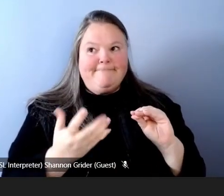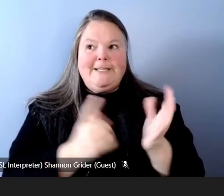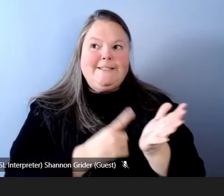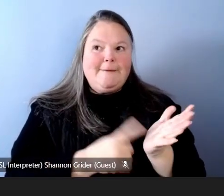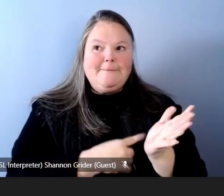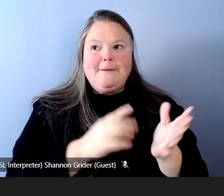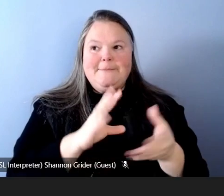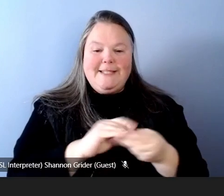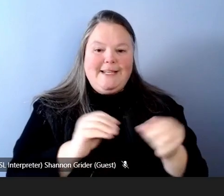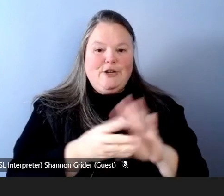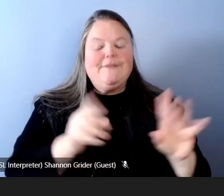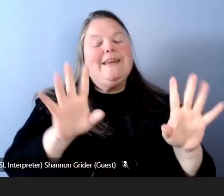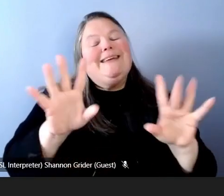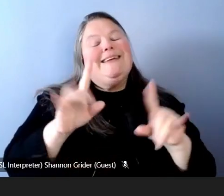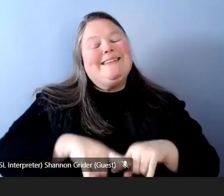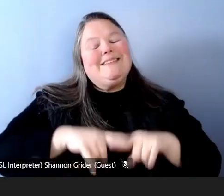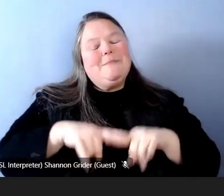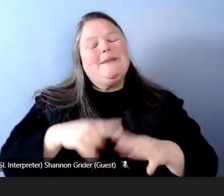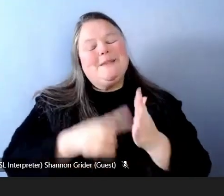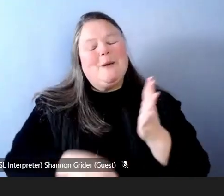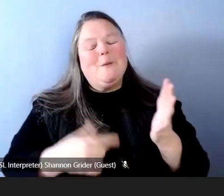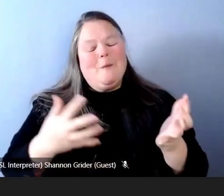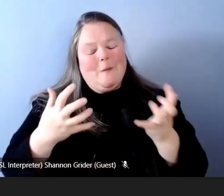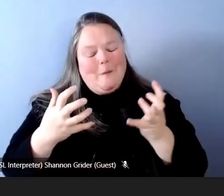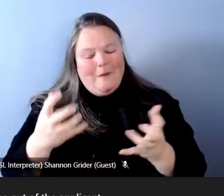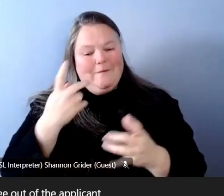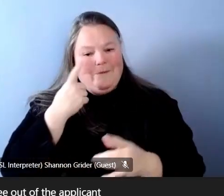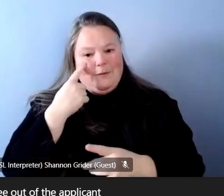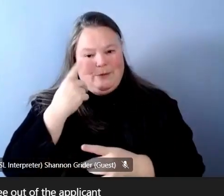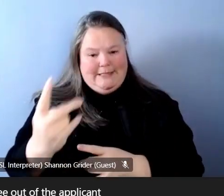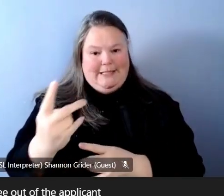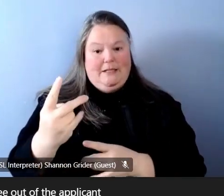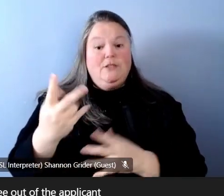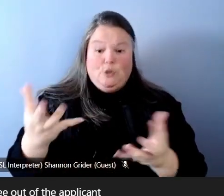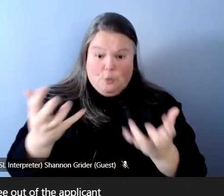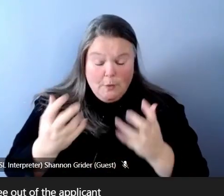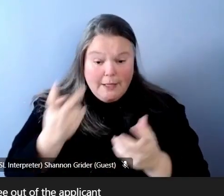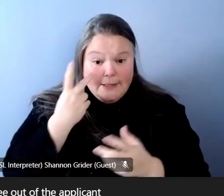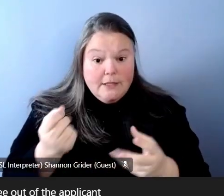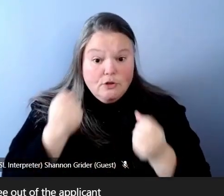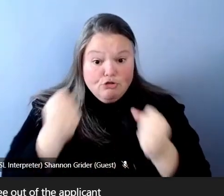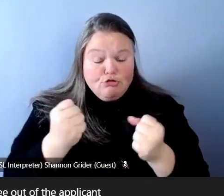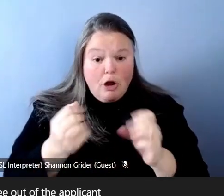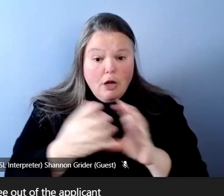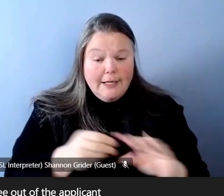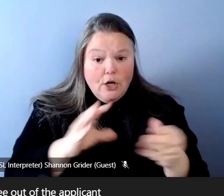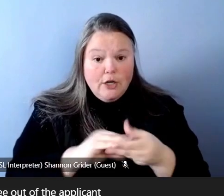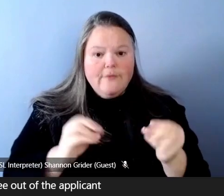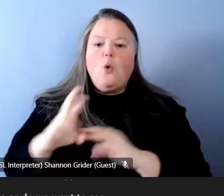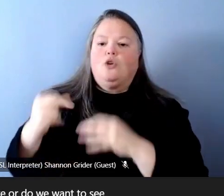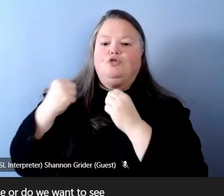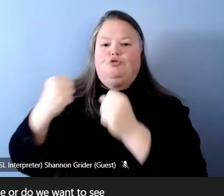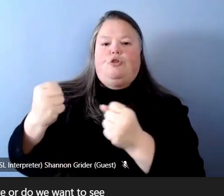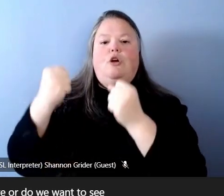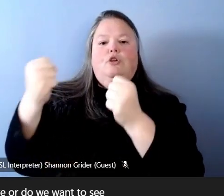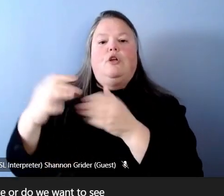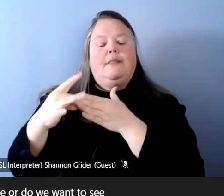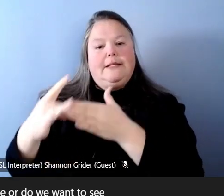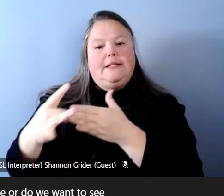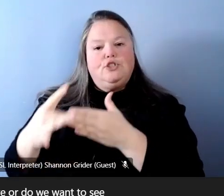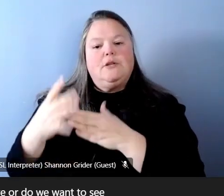depends on what we want to see out of the applicant. Do we want to see a stronger narrative, or do we want to see stronger leadership potential in the